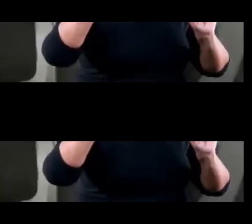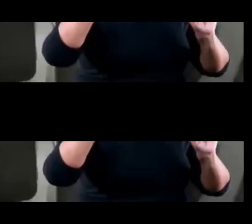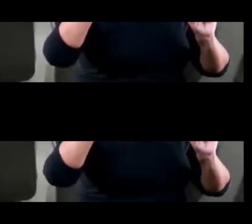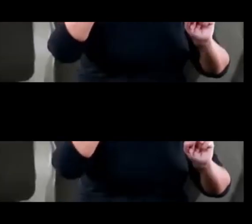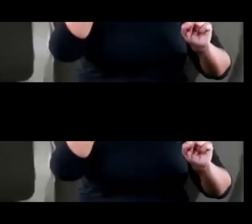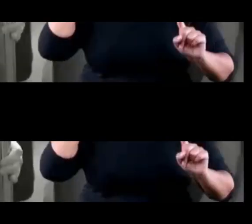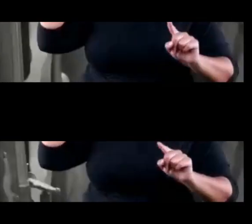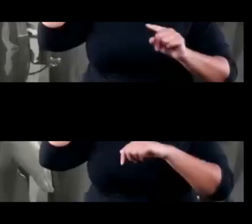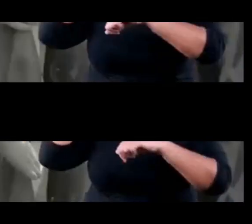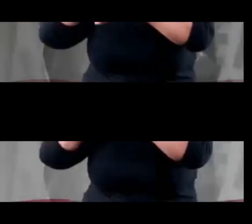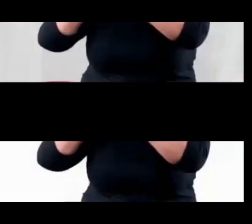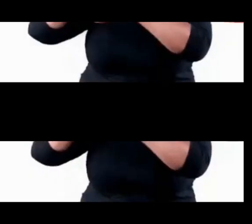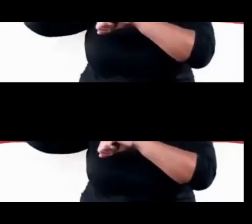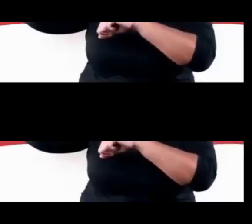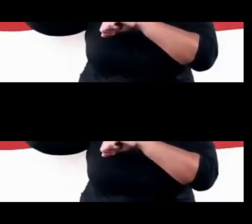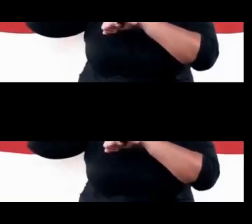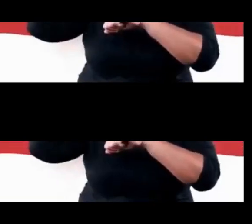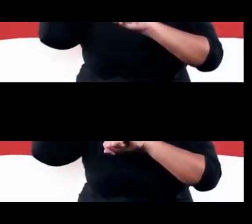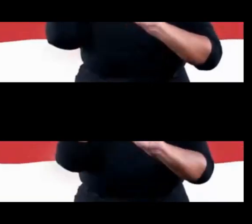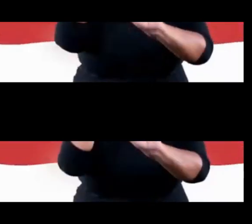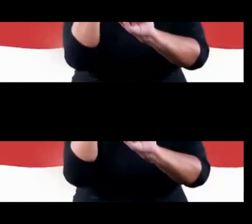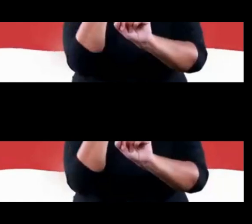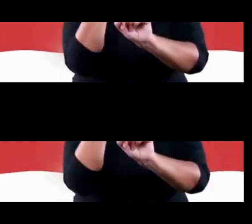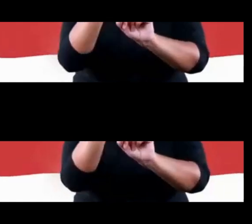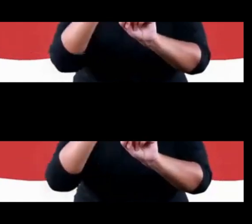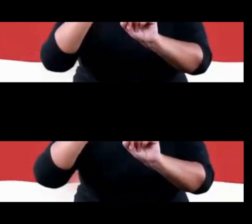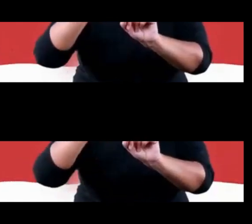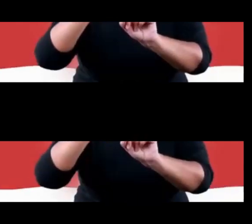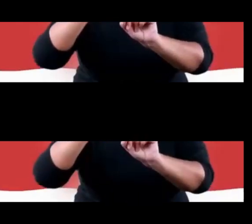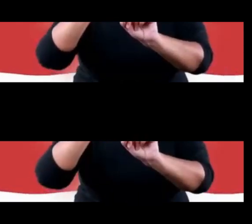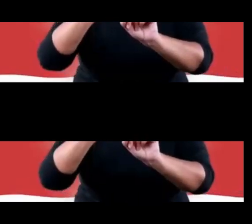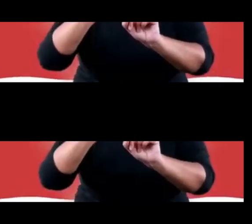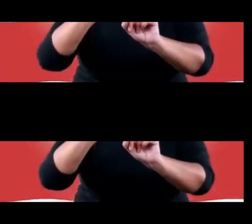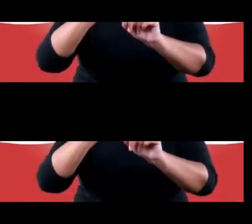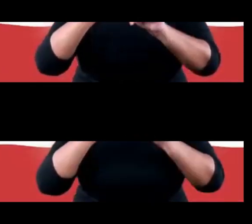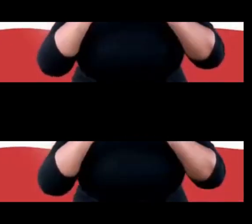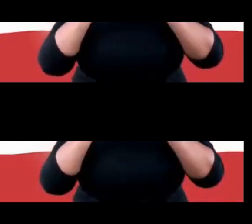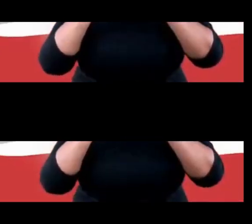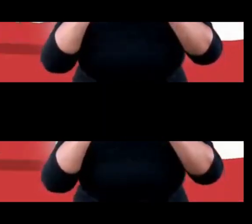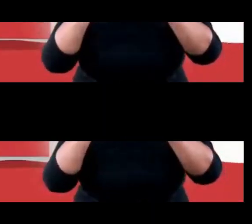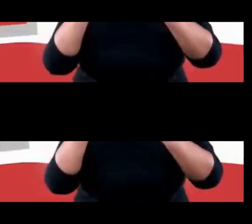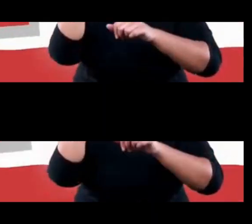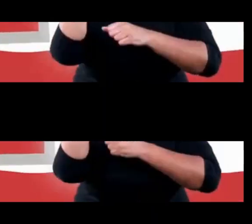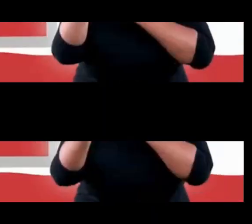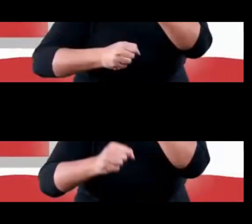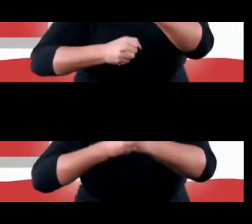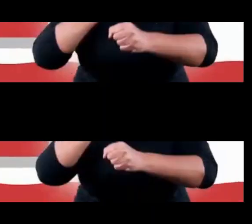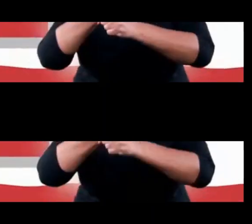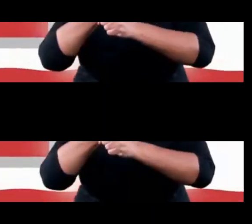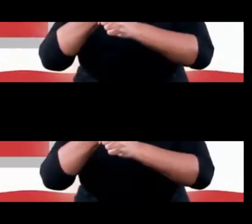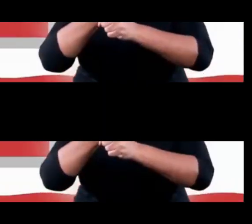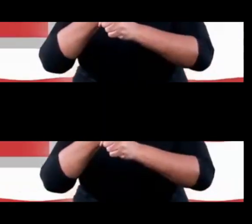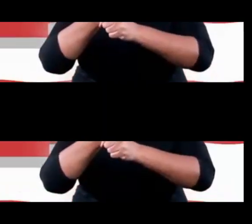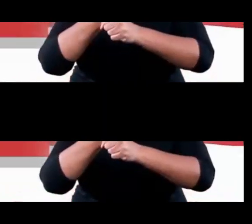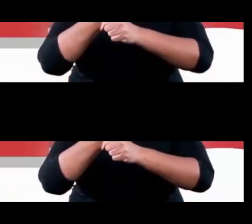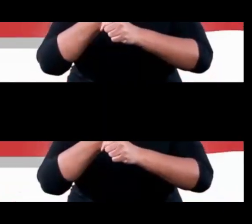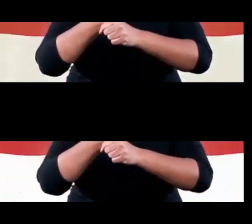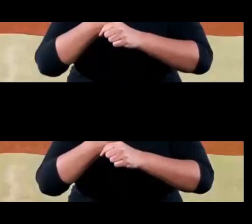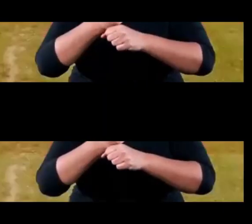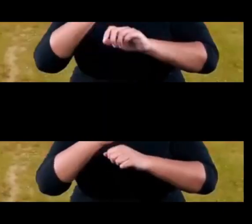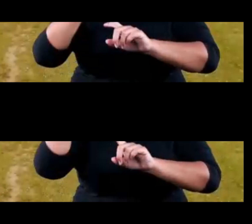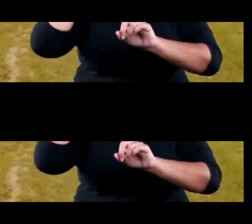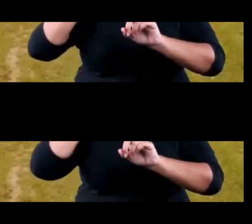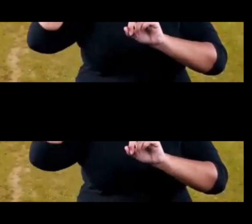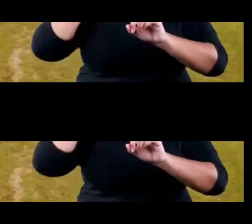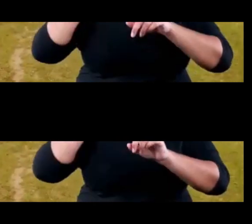the British government and took place in 1775. The war lasted 8 years.